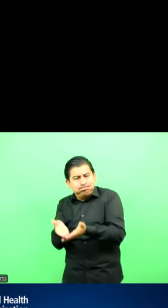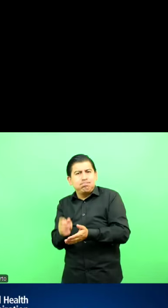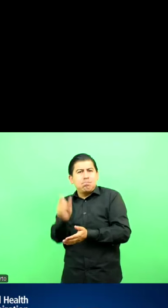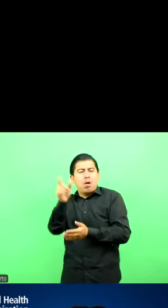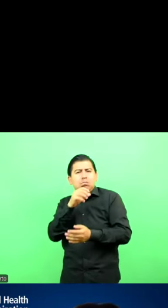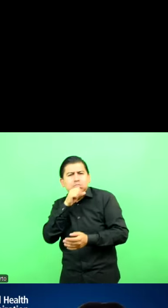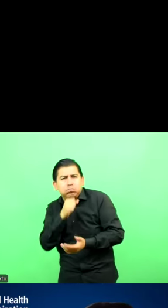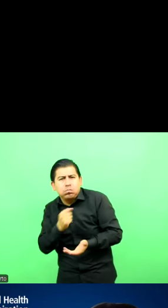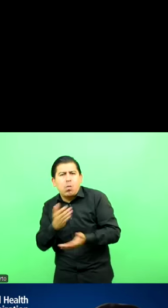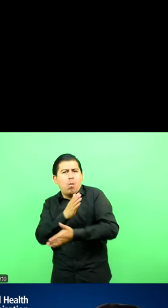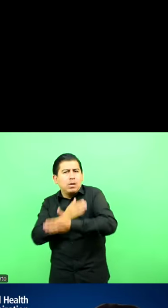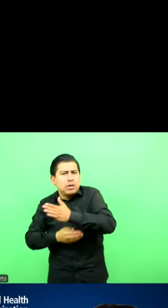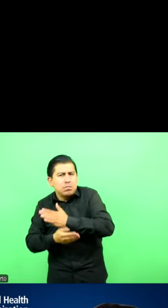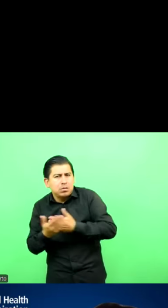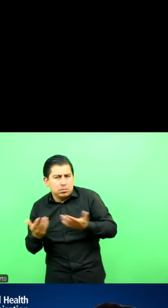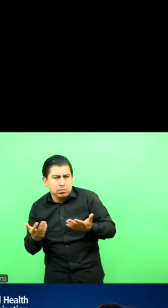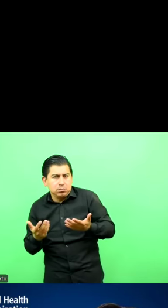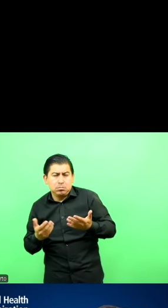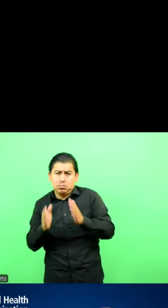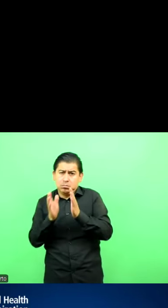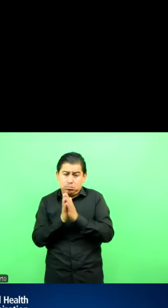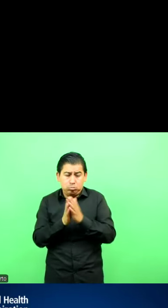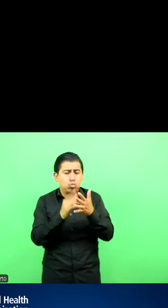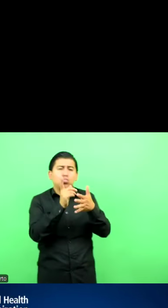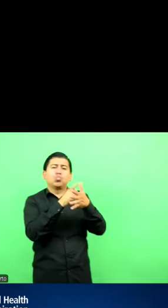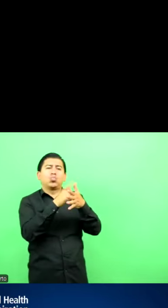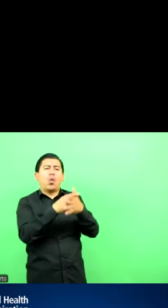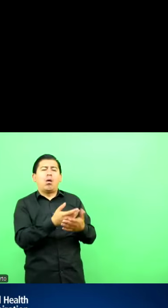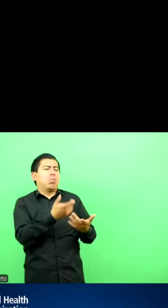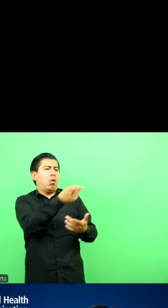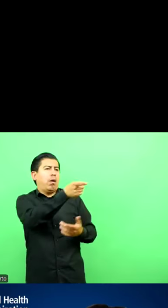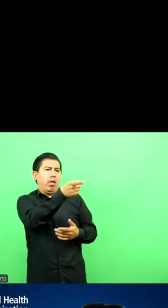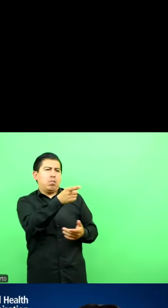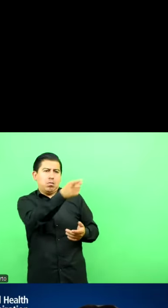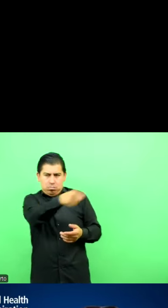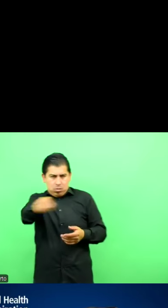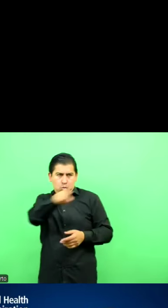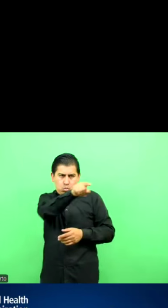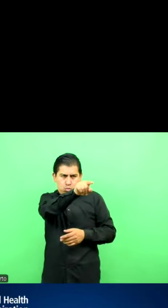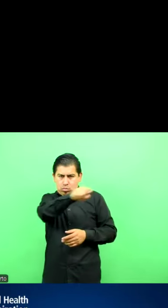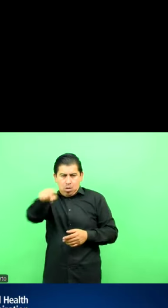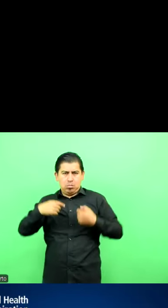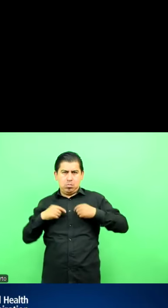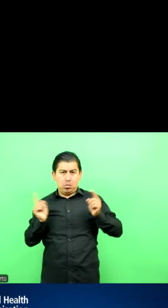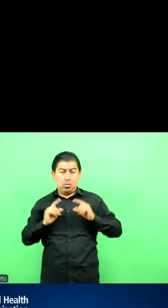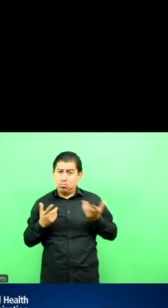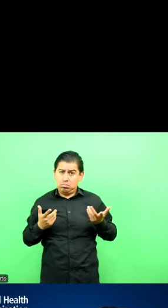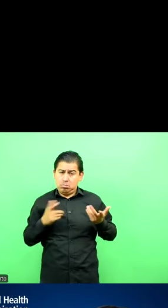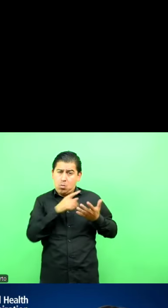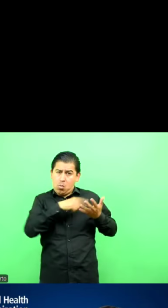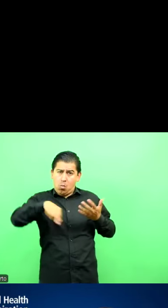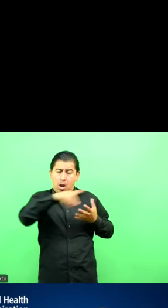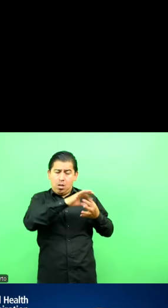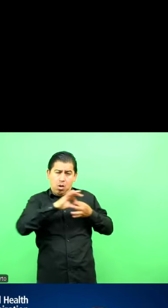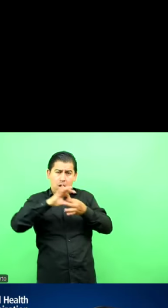governance. I would like to also show that from where the policy comes and then how we can translate it into